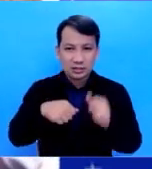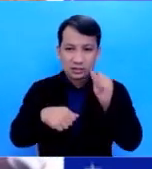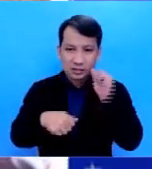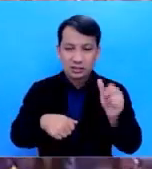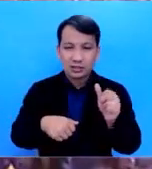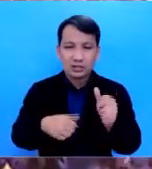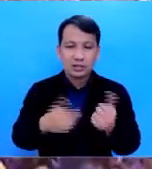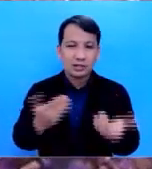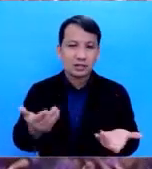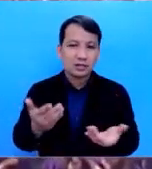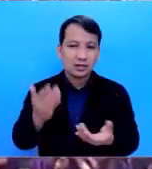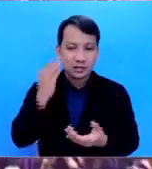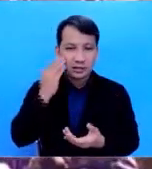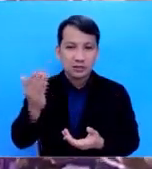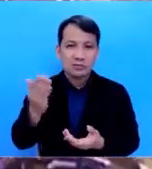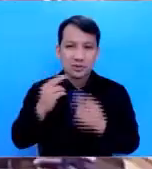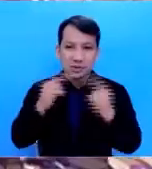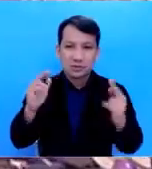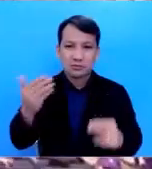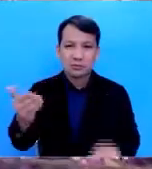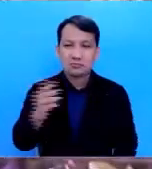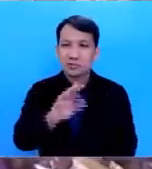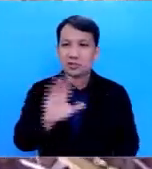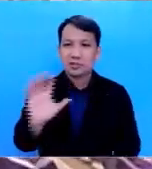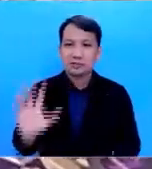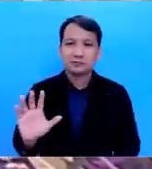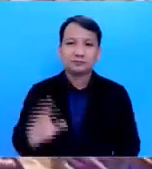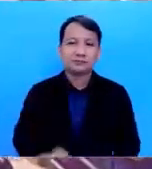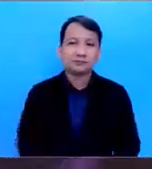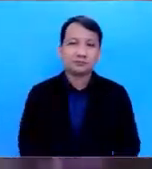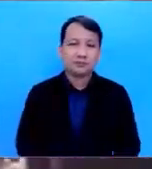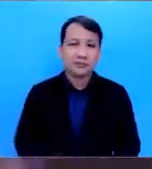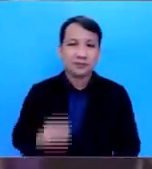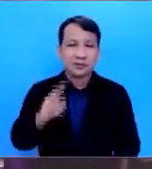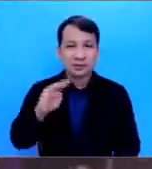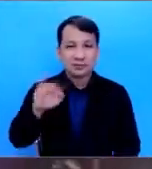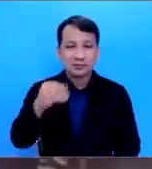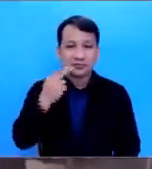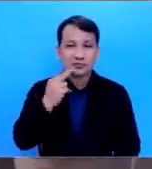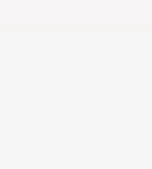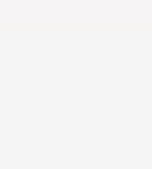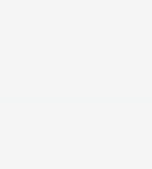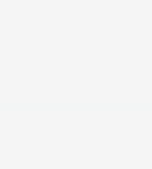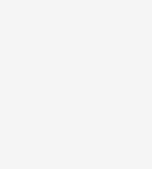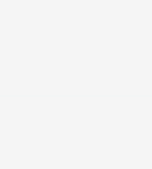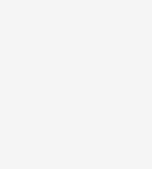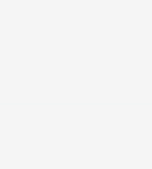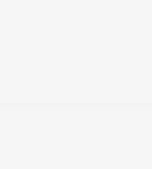Trisha. Nagbabalita mula sa Frontline, MJ Marfori, News 5.